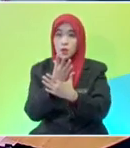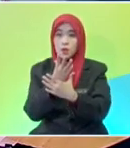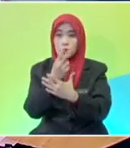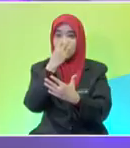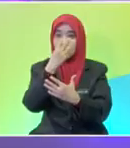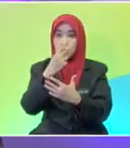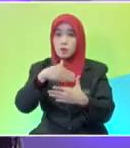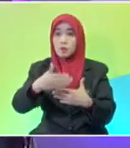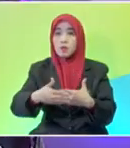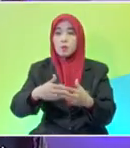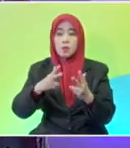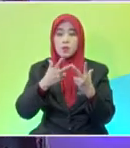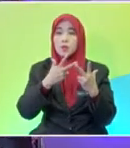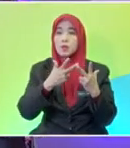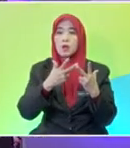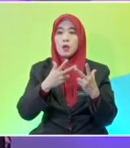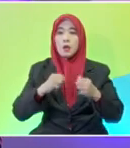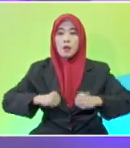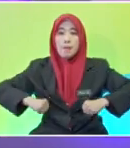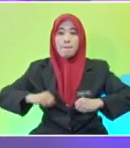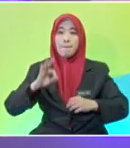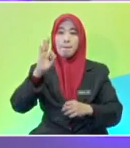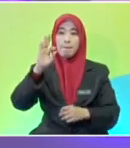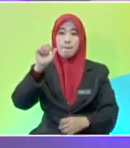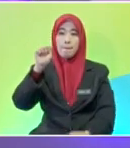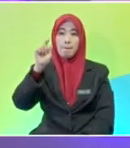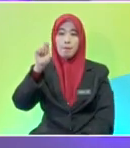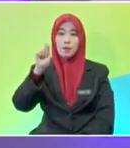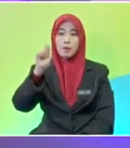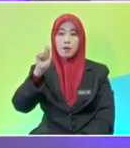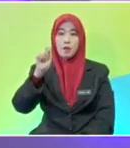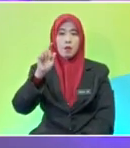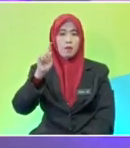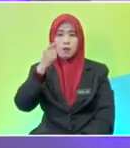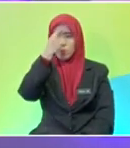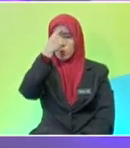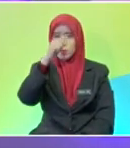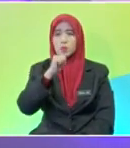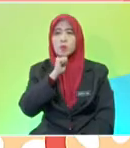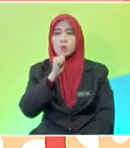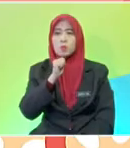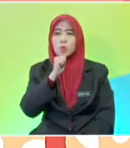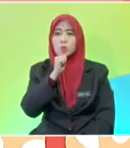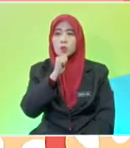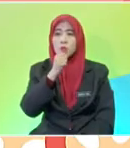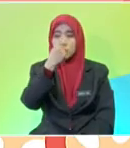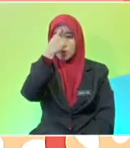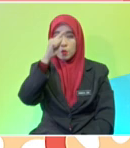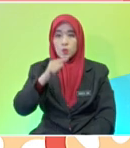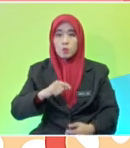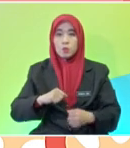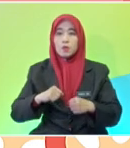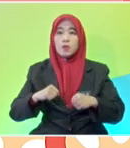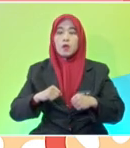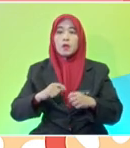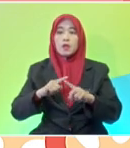Okay, fats, you see, it's also important. Even though people say fats not good for our health, actually it's also got importance because it can heat